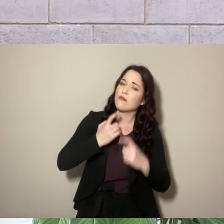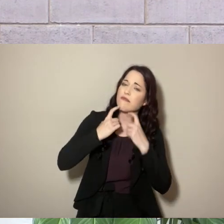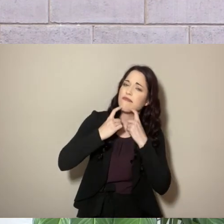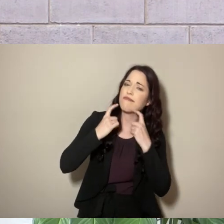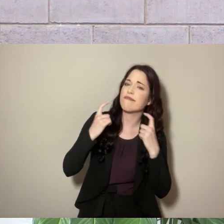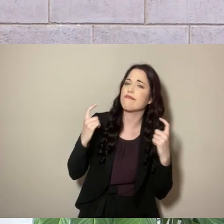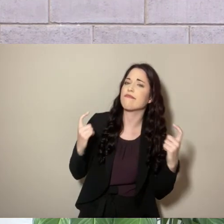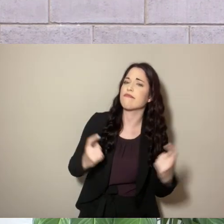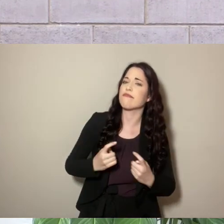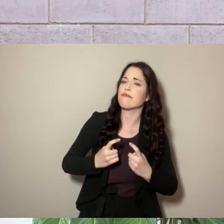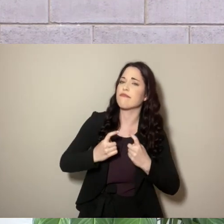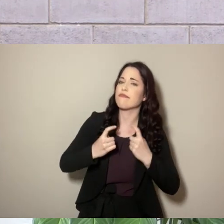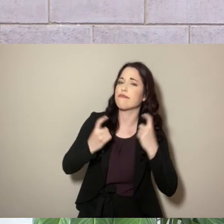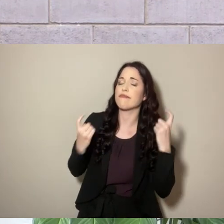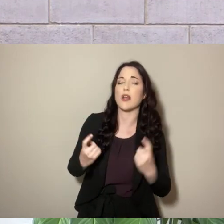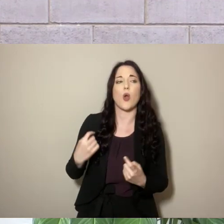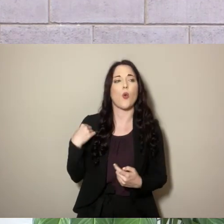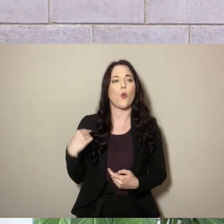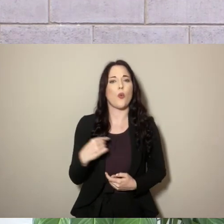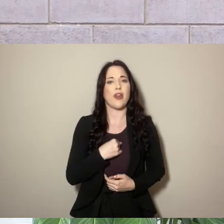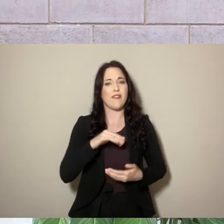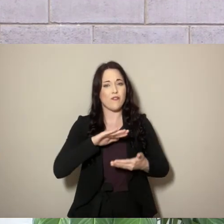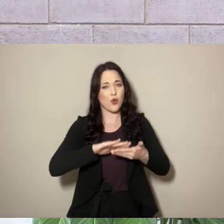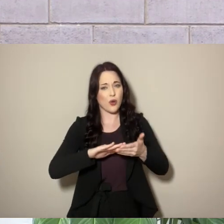we forgive our